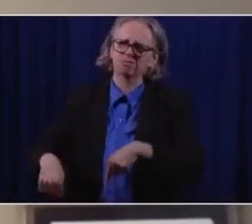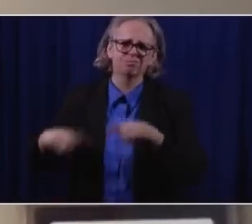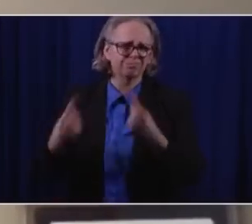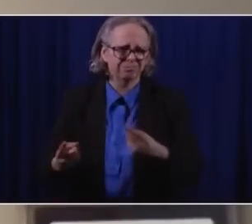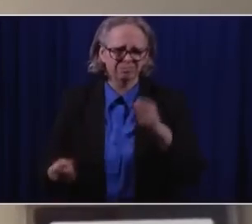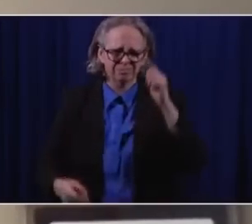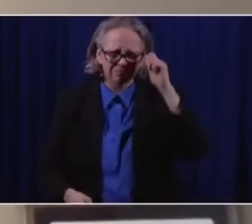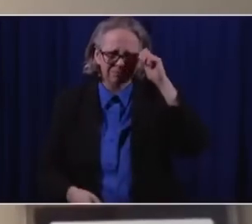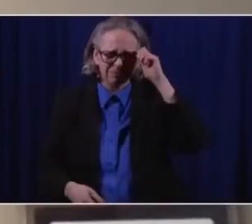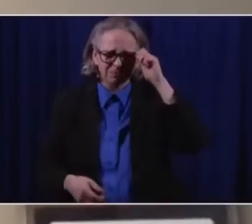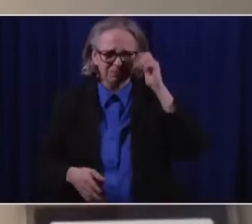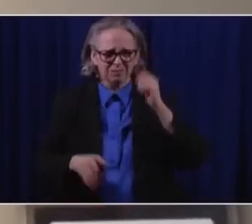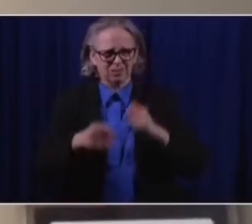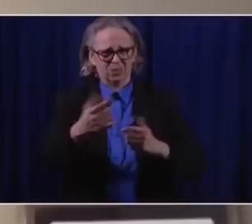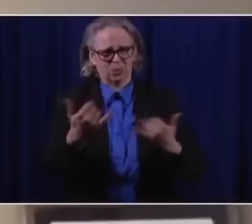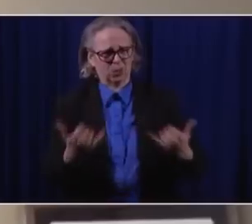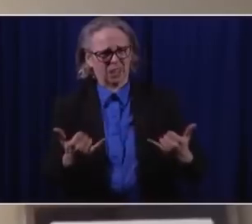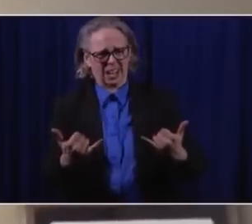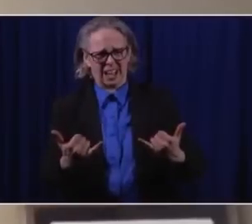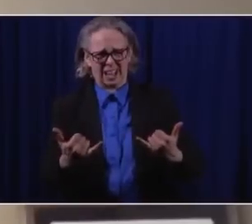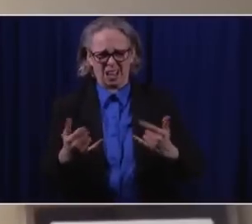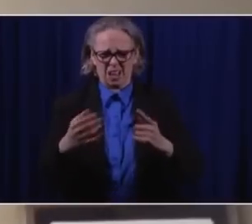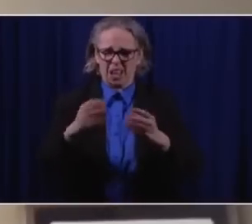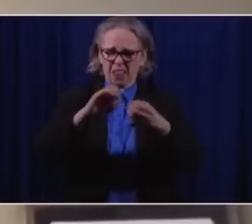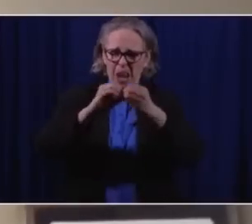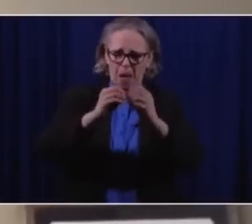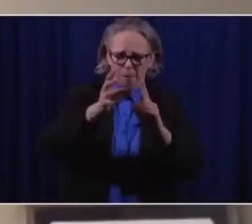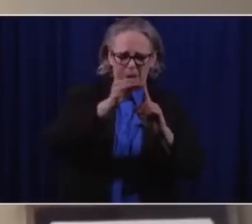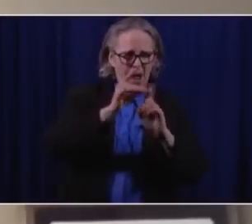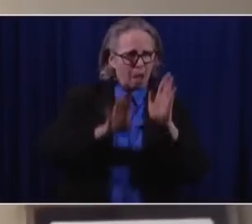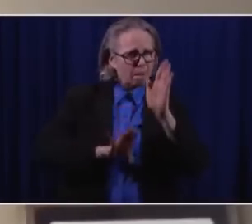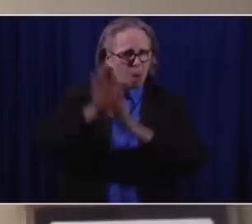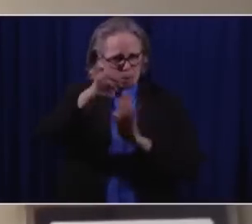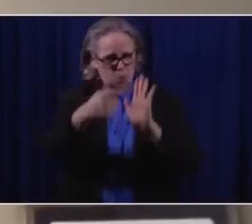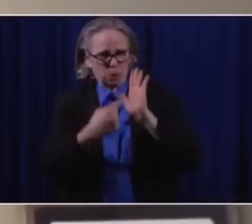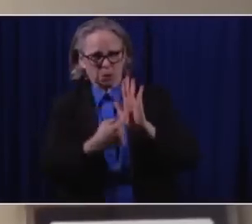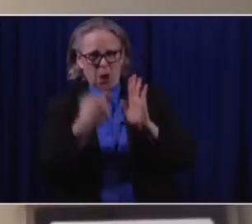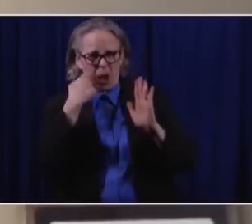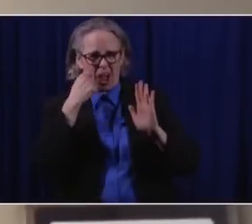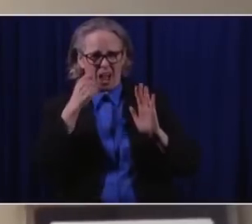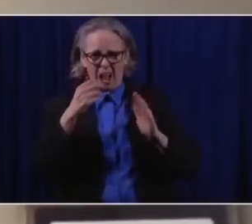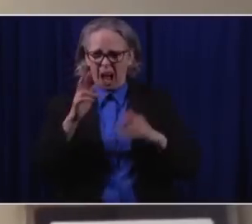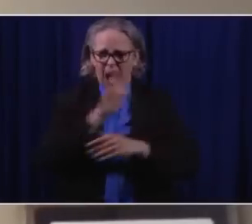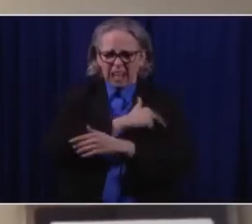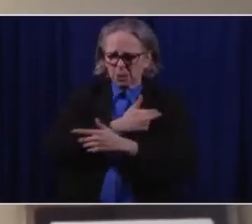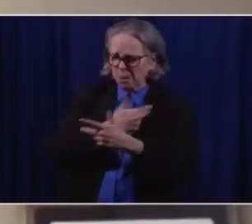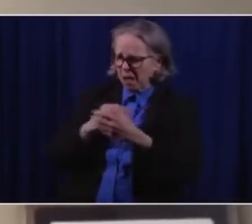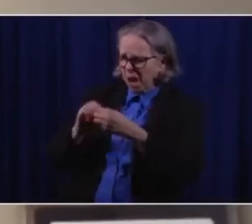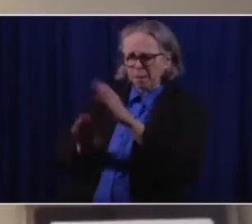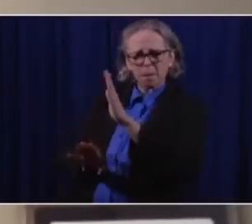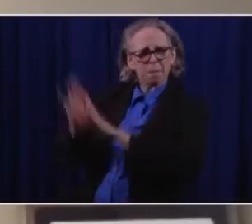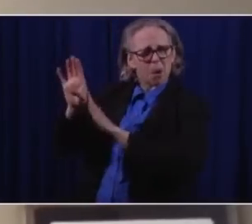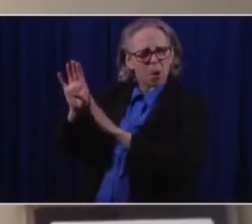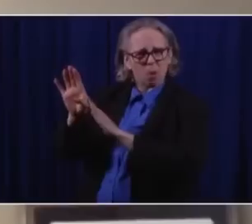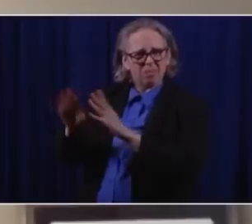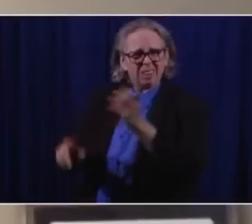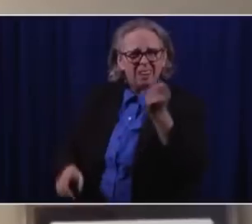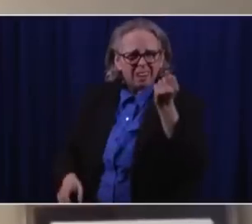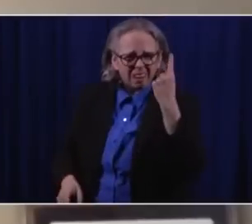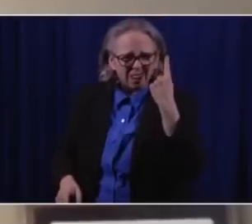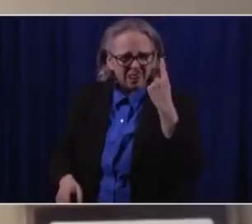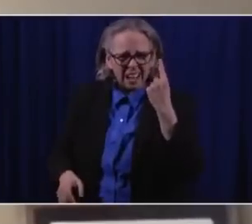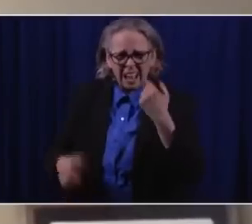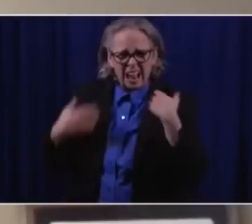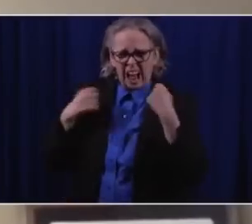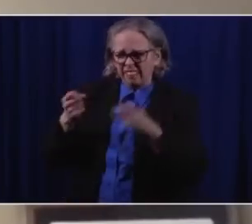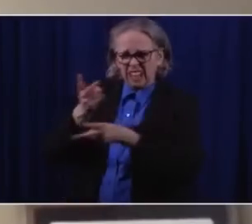patient numbers are escalating at a rate we have never seen in this pandemic. Healthcare workers are among those numbers. They keep getting exposed in our